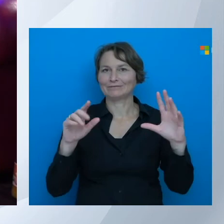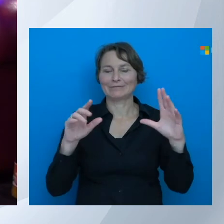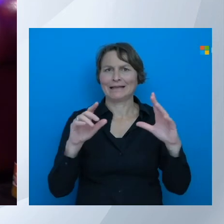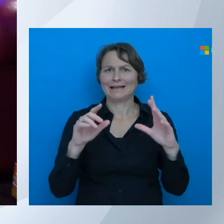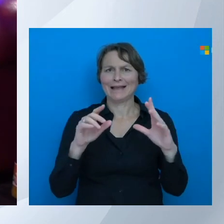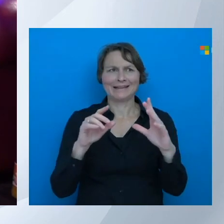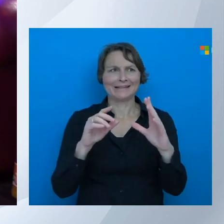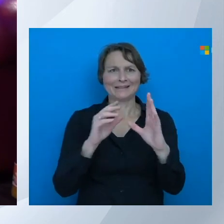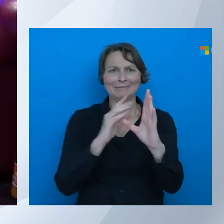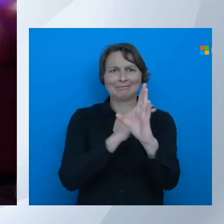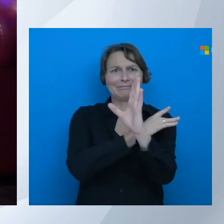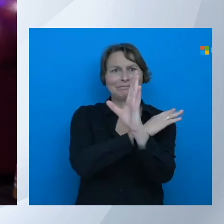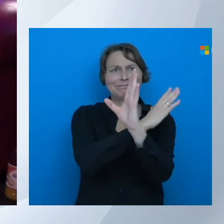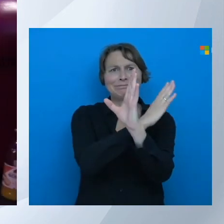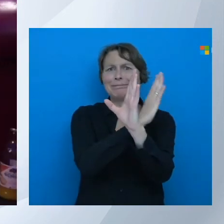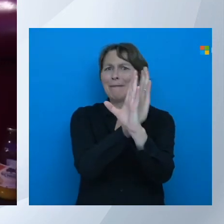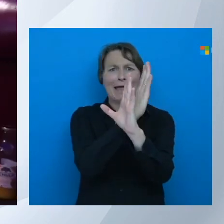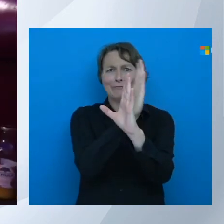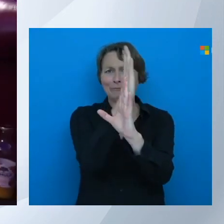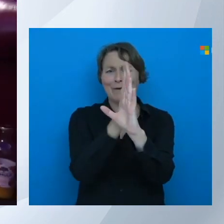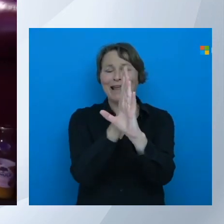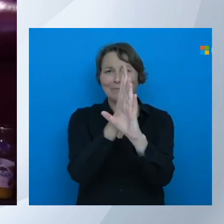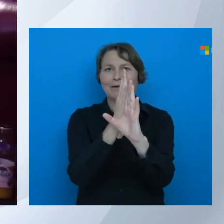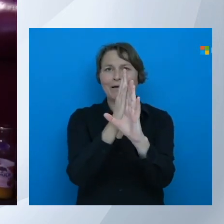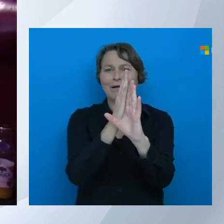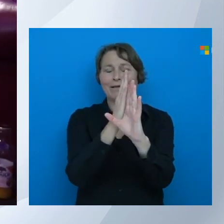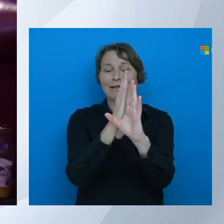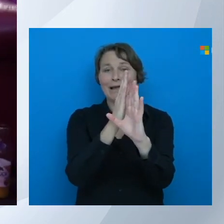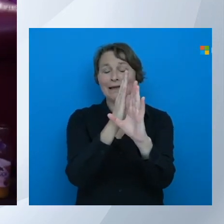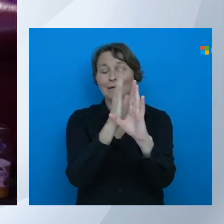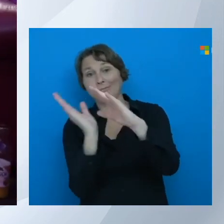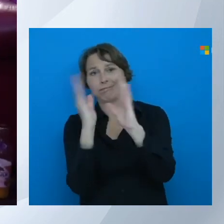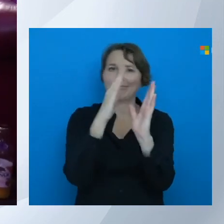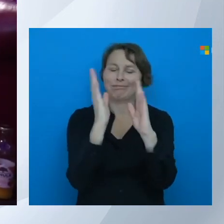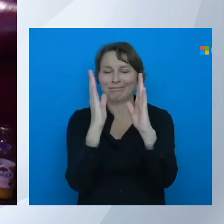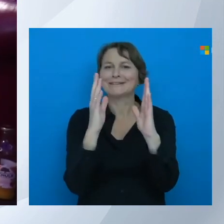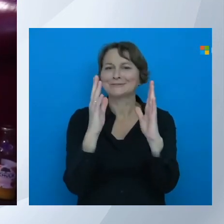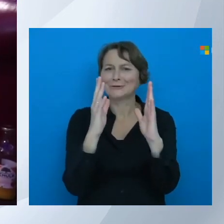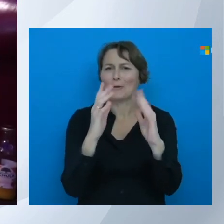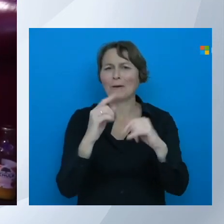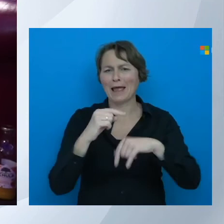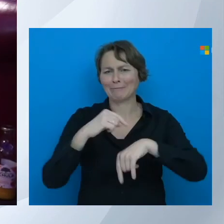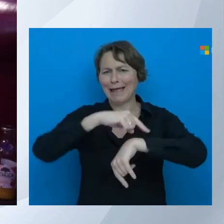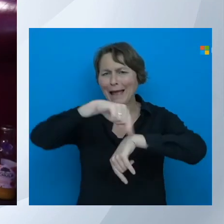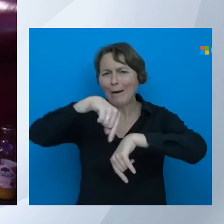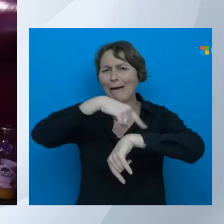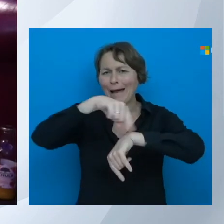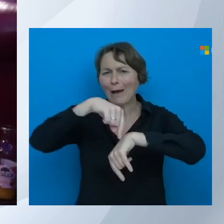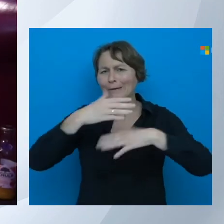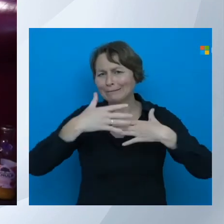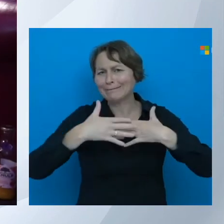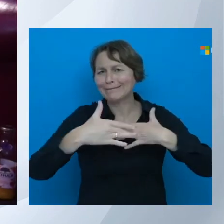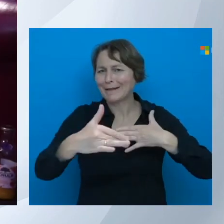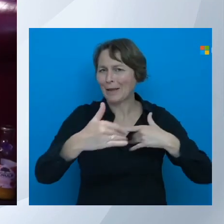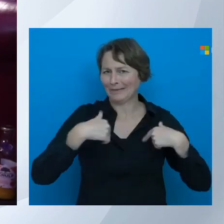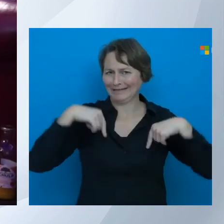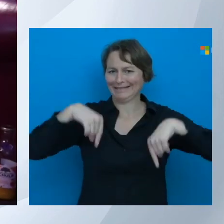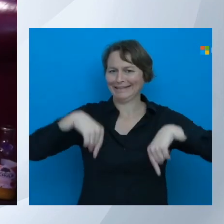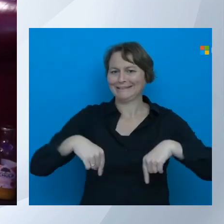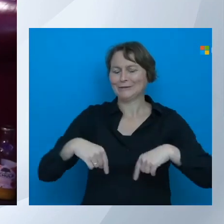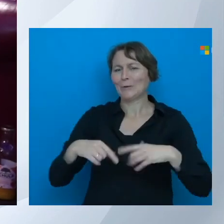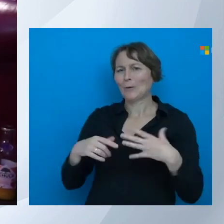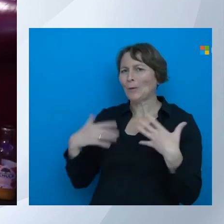fall apart. Already. We have still like many hours to go. It is an experience, I think. Yes. So I think so